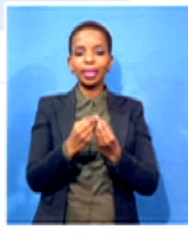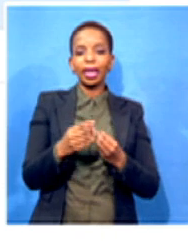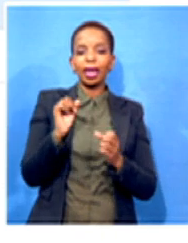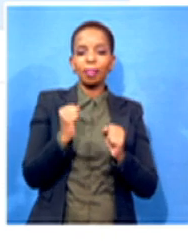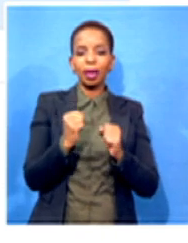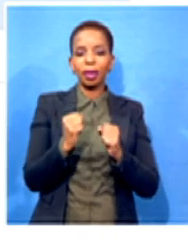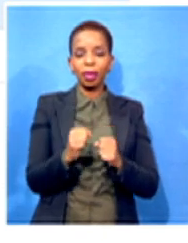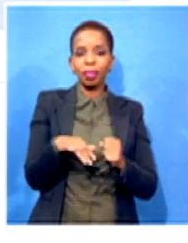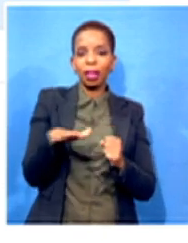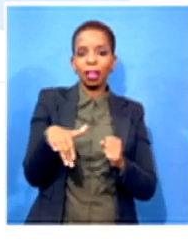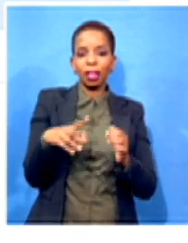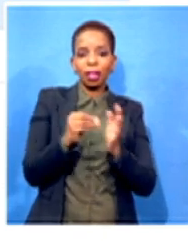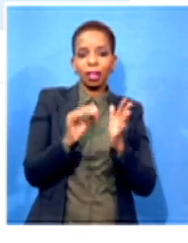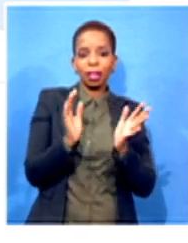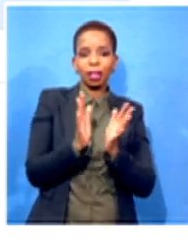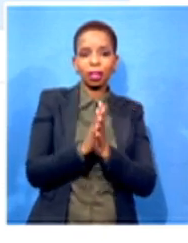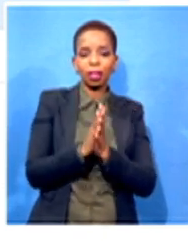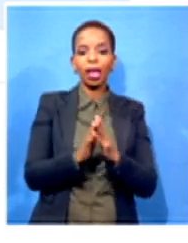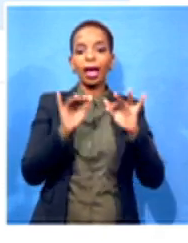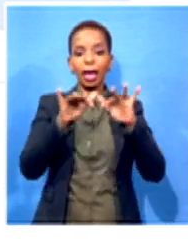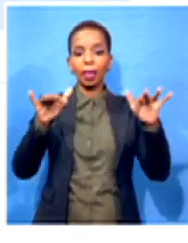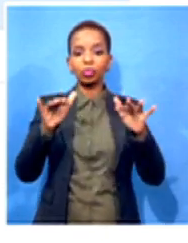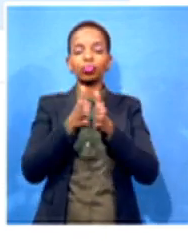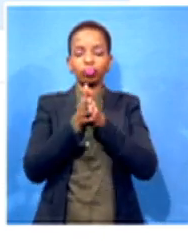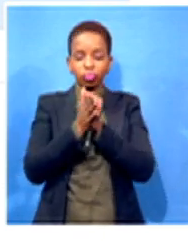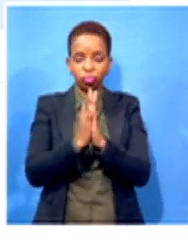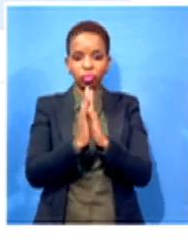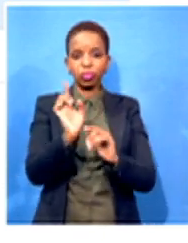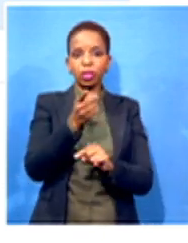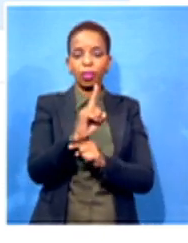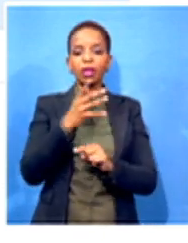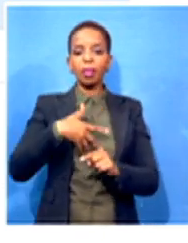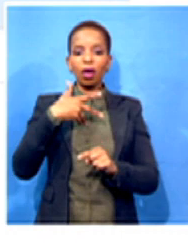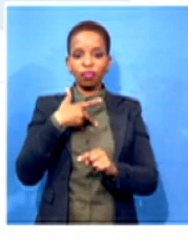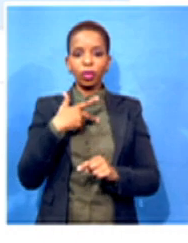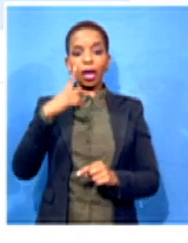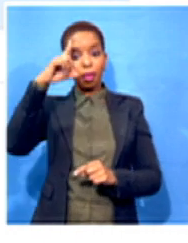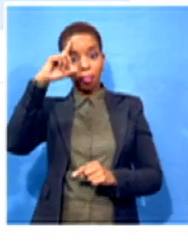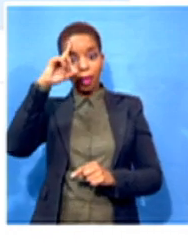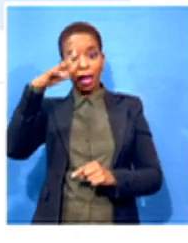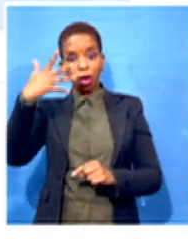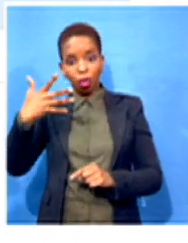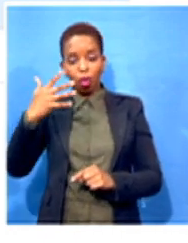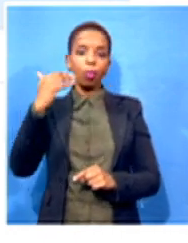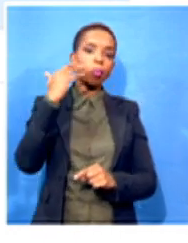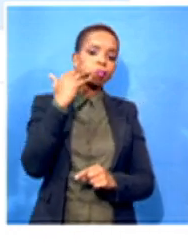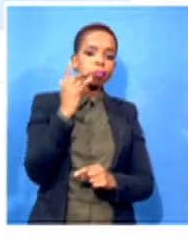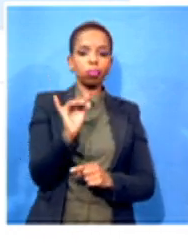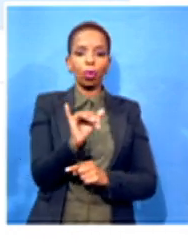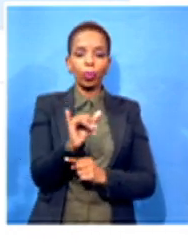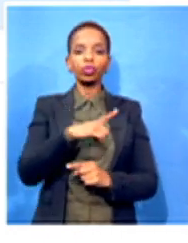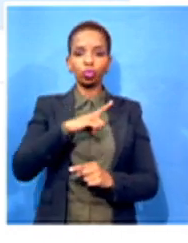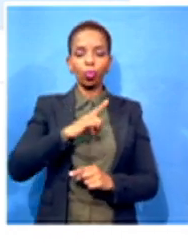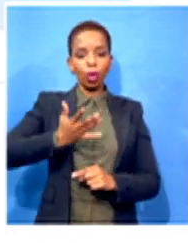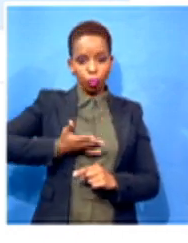people have been asking for this, is of course to get a racial demographic as well. To get a breakdown